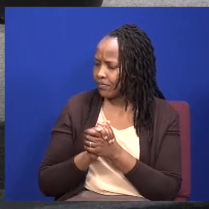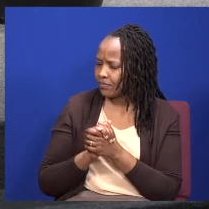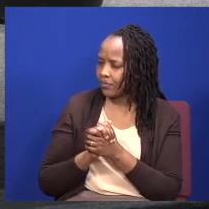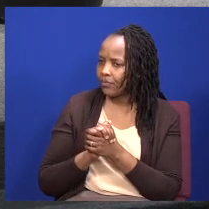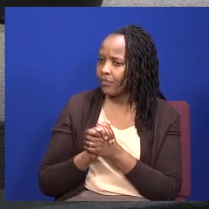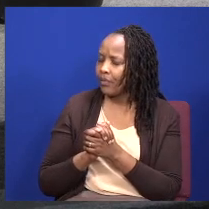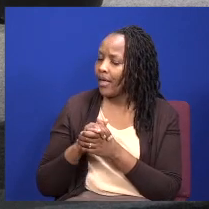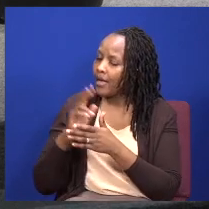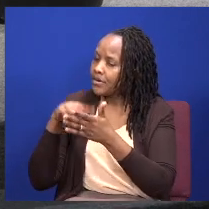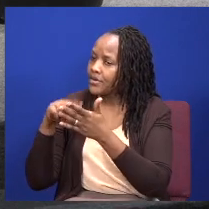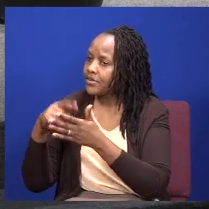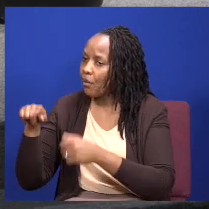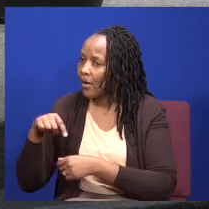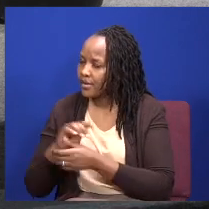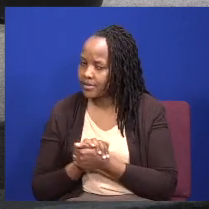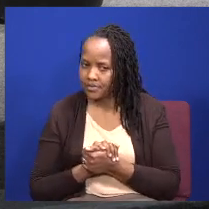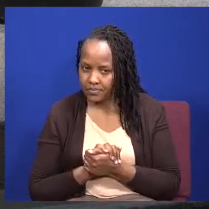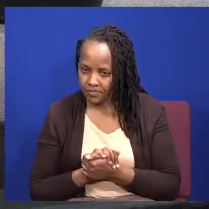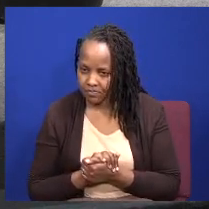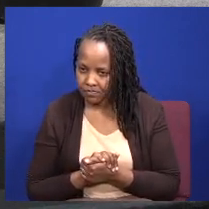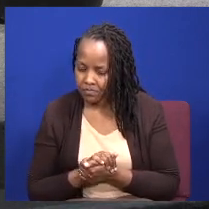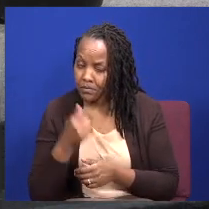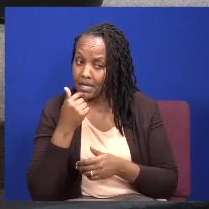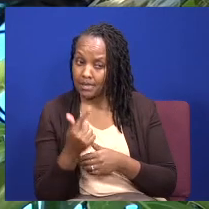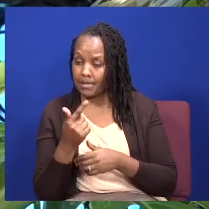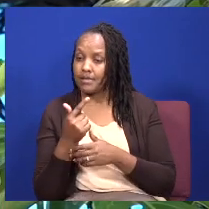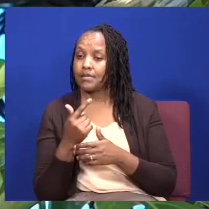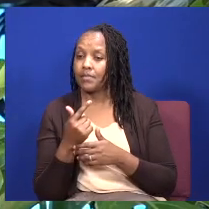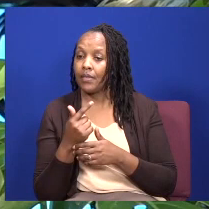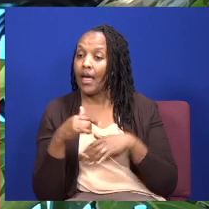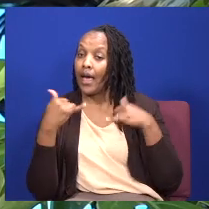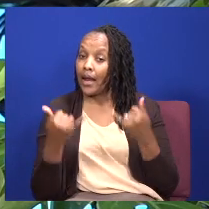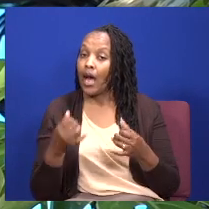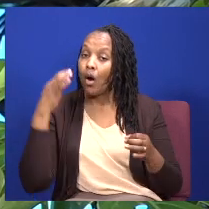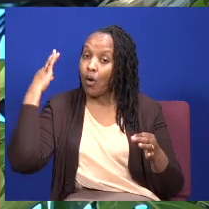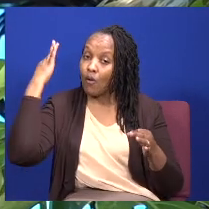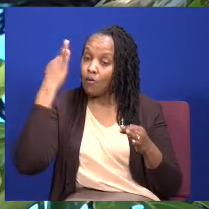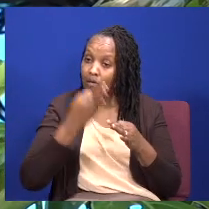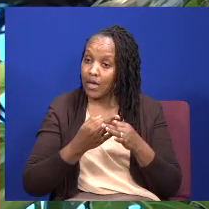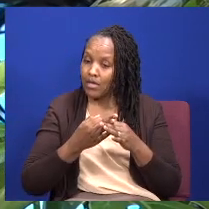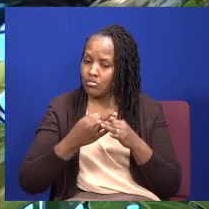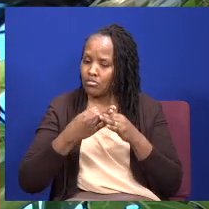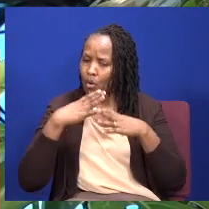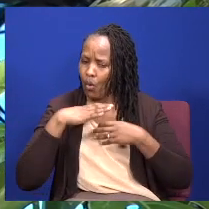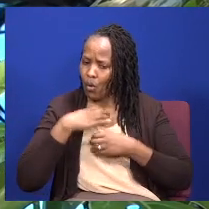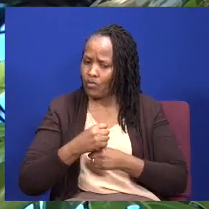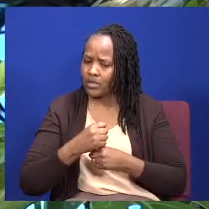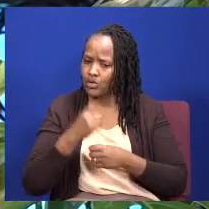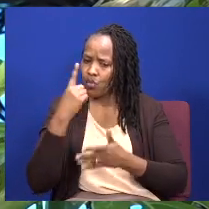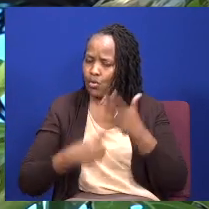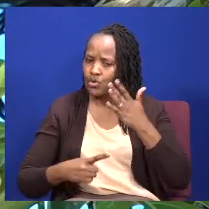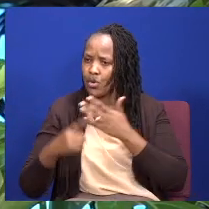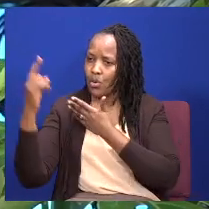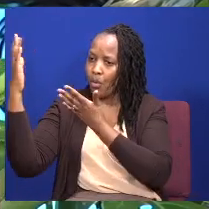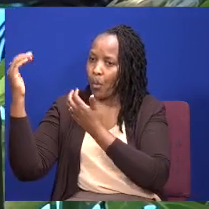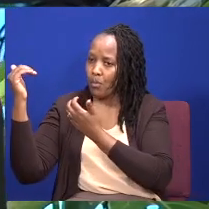chapter 11, verse 1. It says, no, faith is confidence in what we hope for and